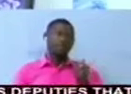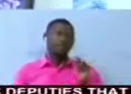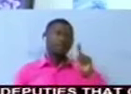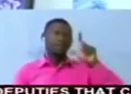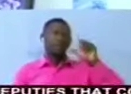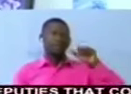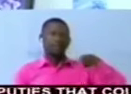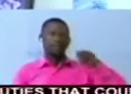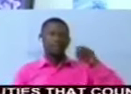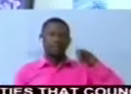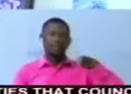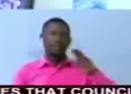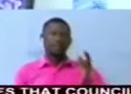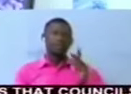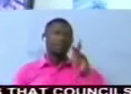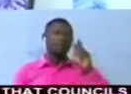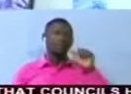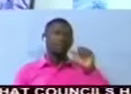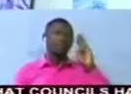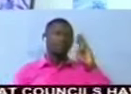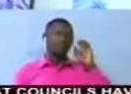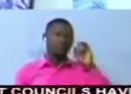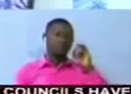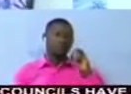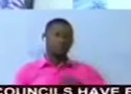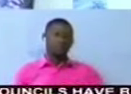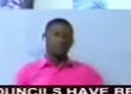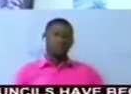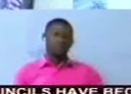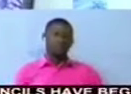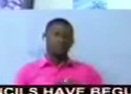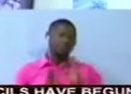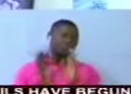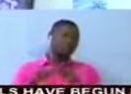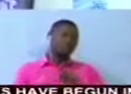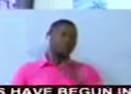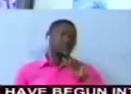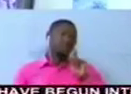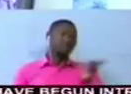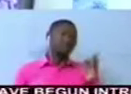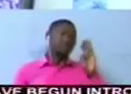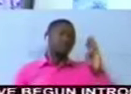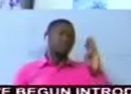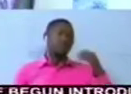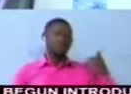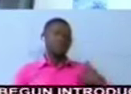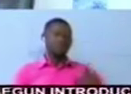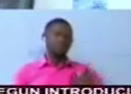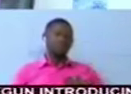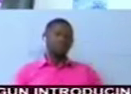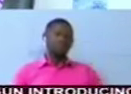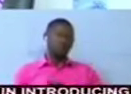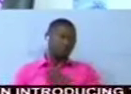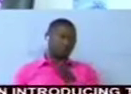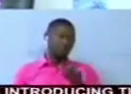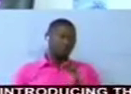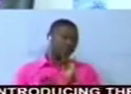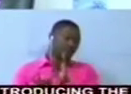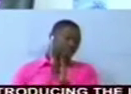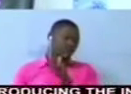and Lanka. Then Mudes Bisawi. And it was left with the Bisawian. Nyom nyu neka fufu. They were